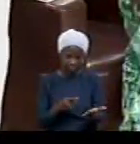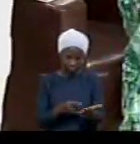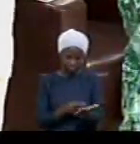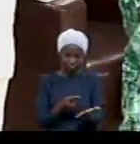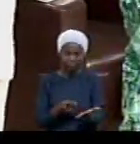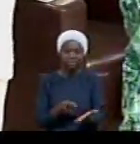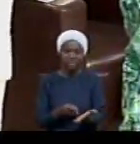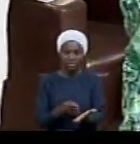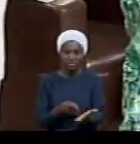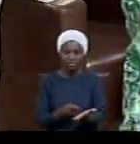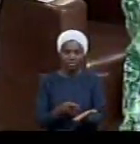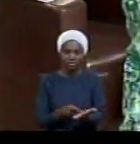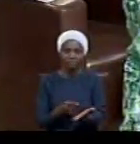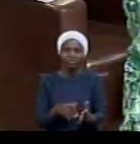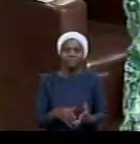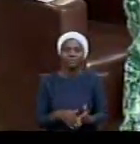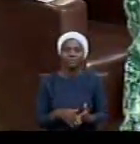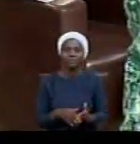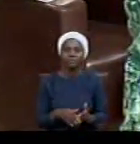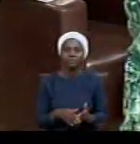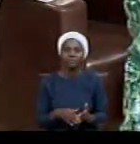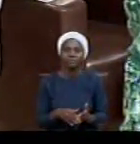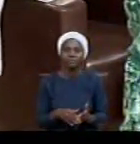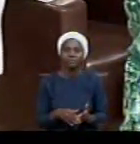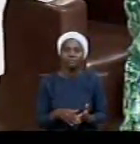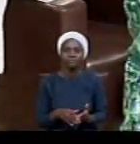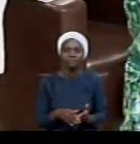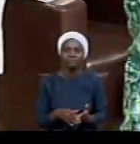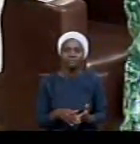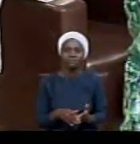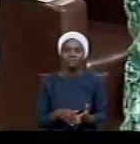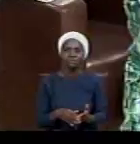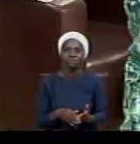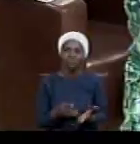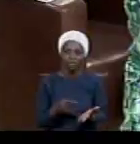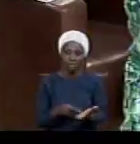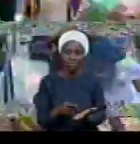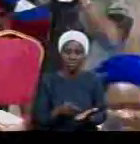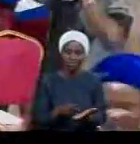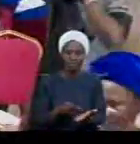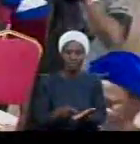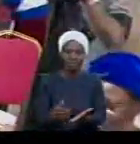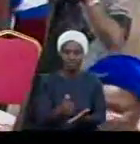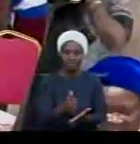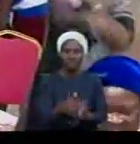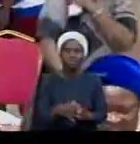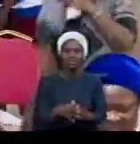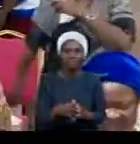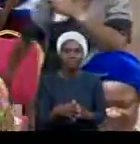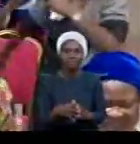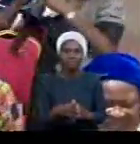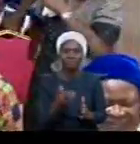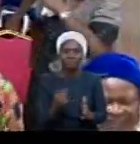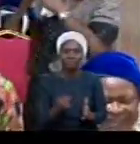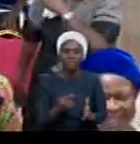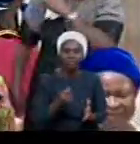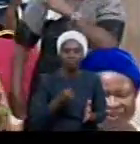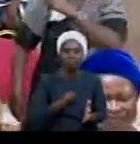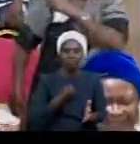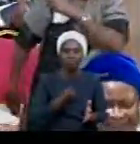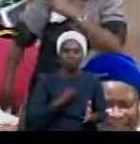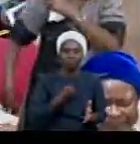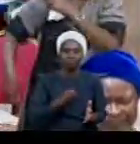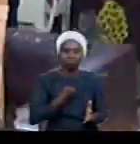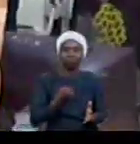Check up. The cancer, the tuberculosis, the evil thing, and that plague